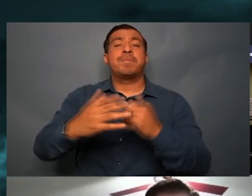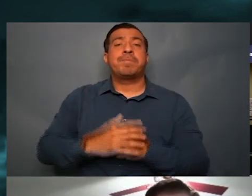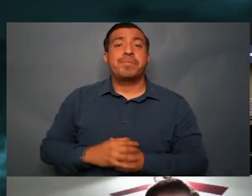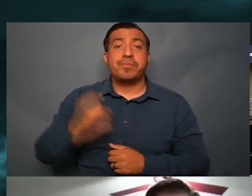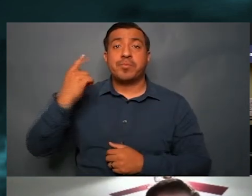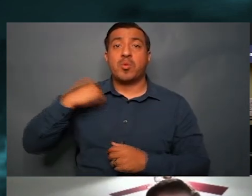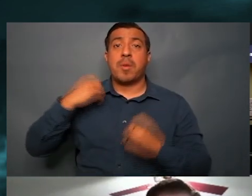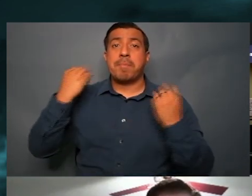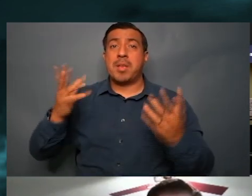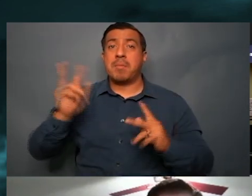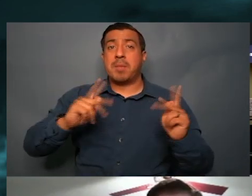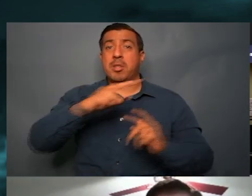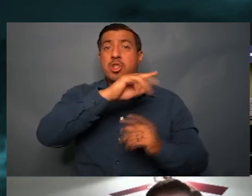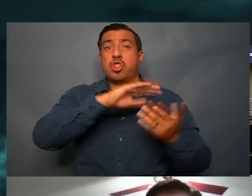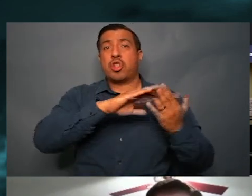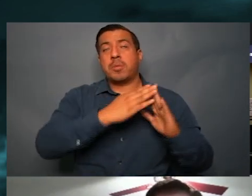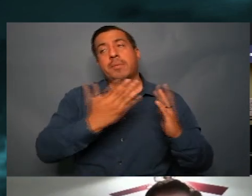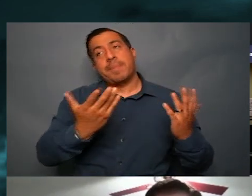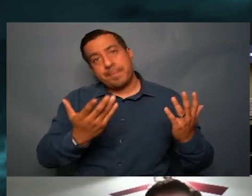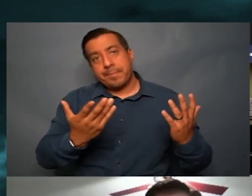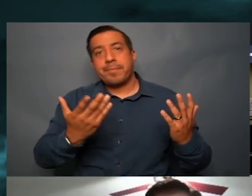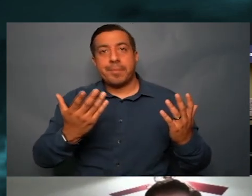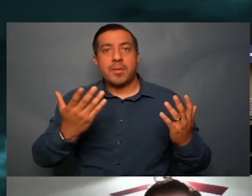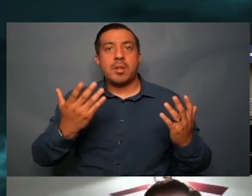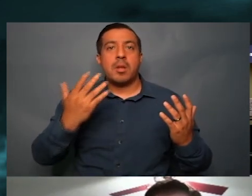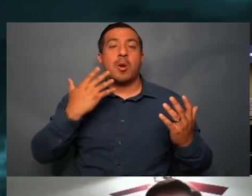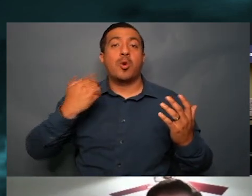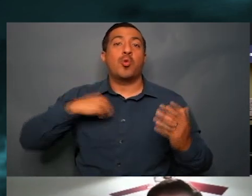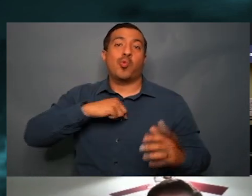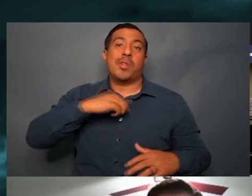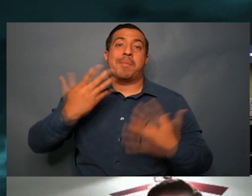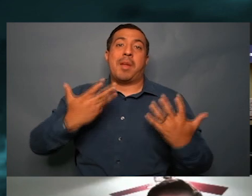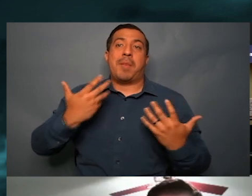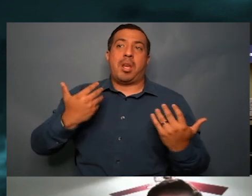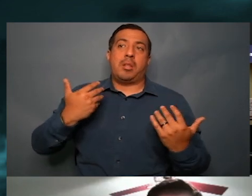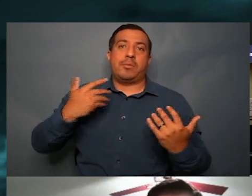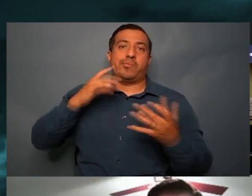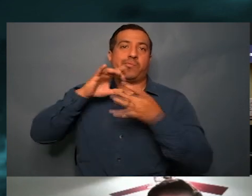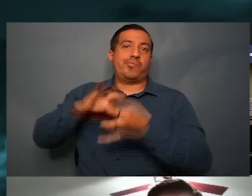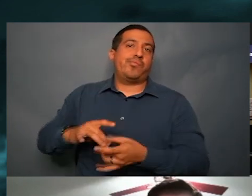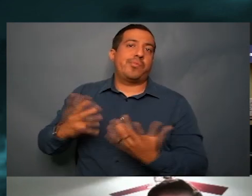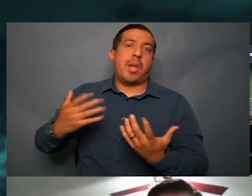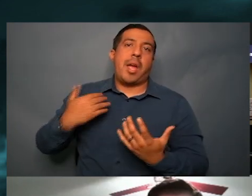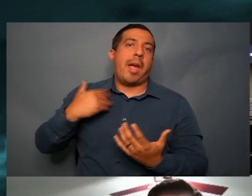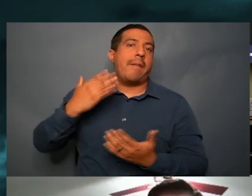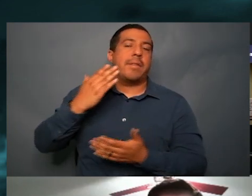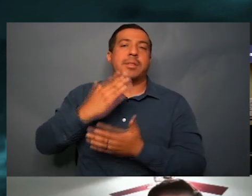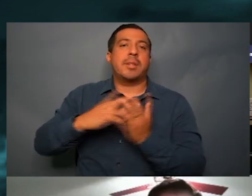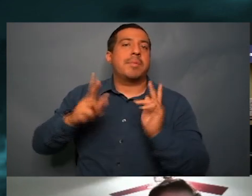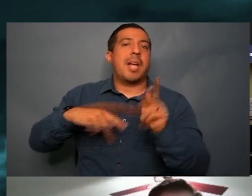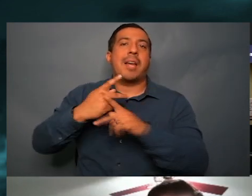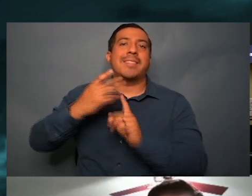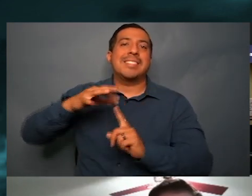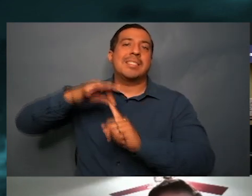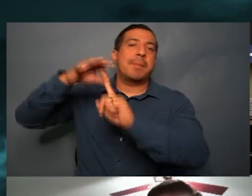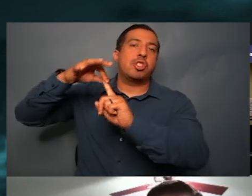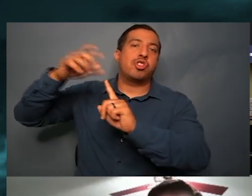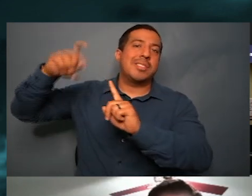people in our community. Well, actually, we probably all fit into the category of having some kind of special needs. So whether